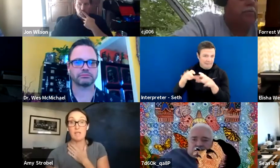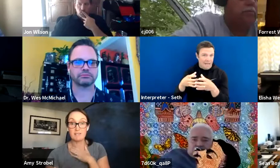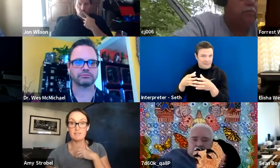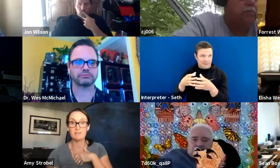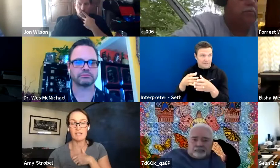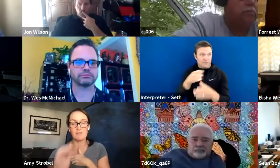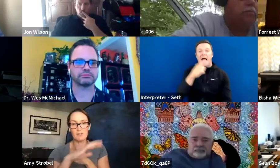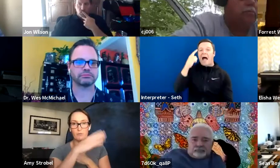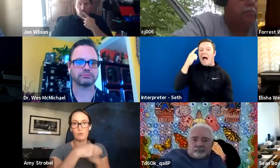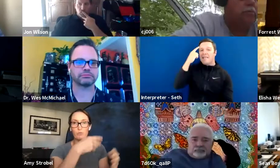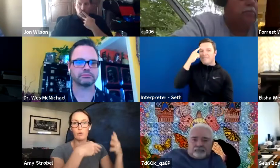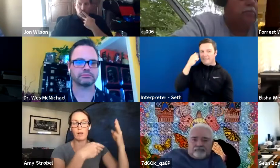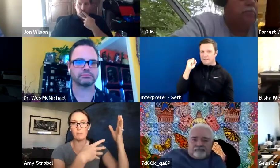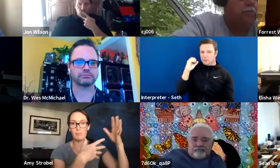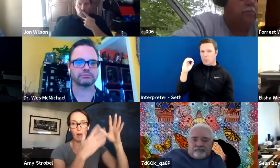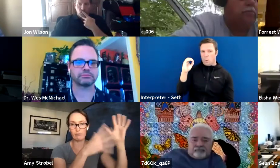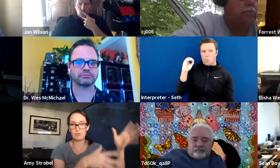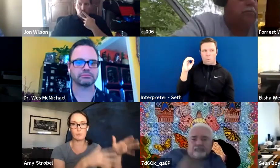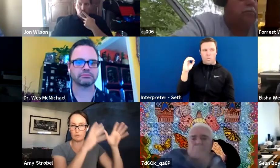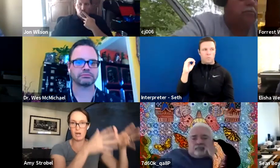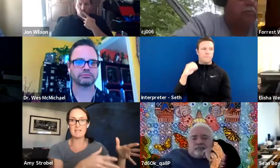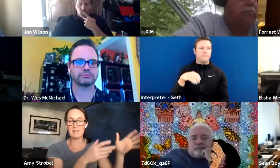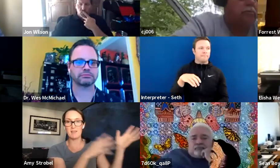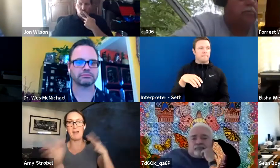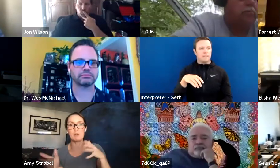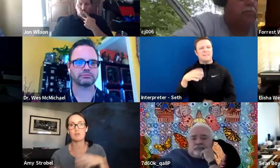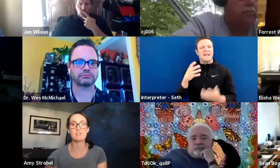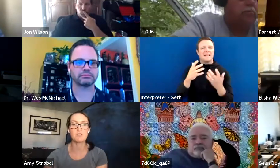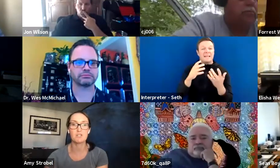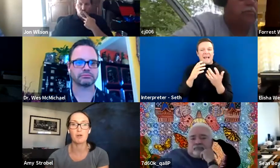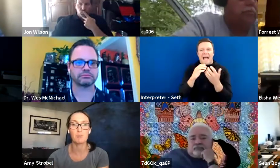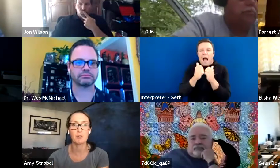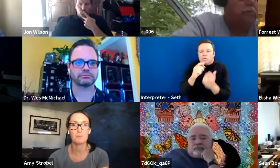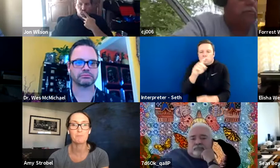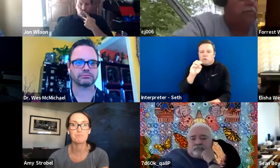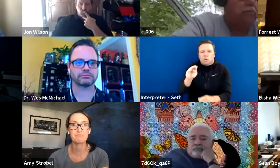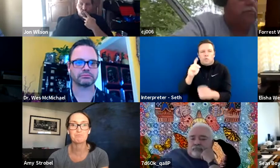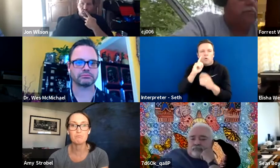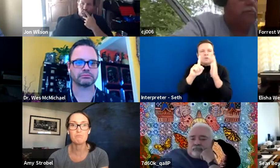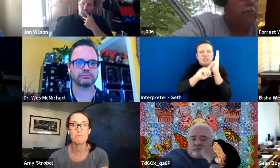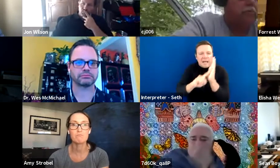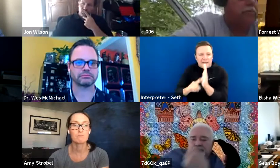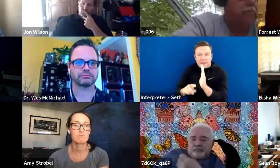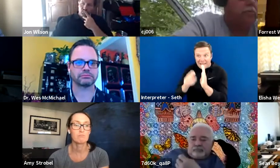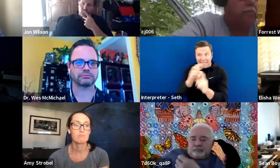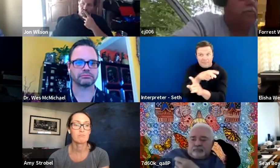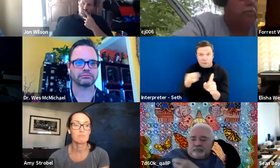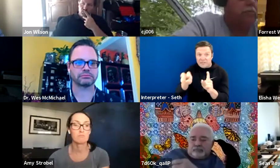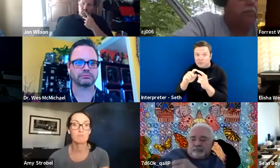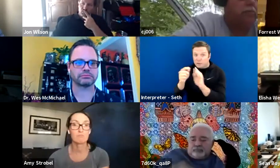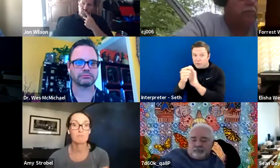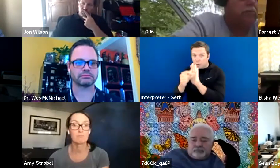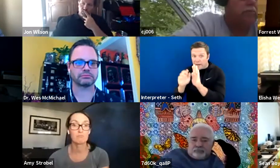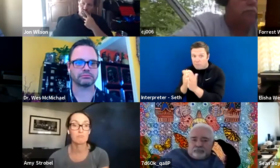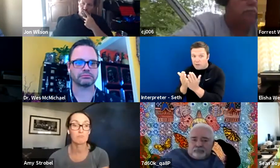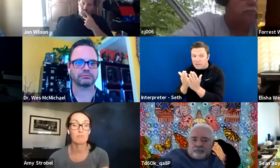I believe so, yes. Like if however Zoom tracks it, can that be transferred to the grade book? I